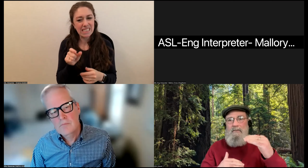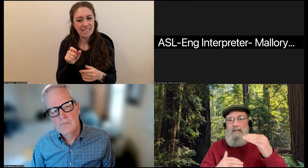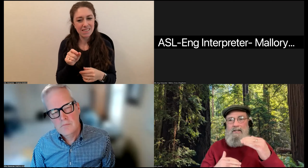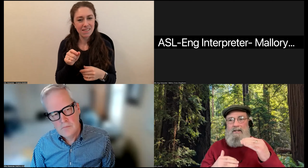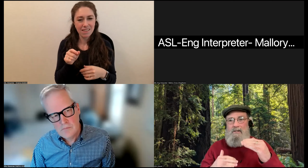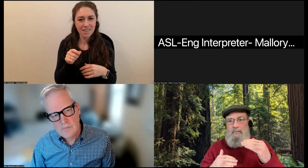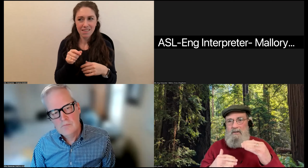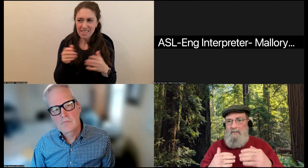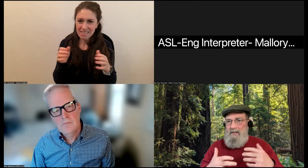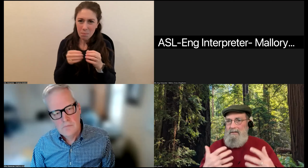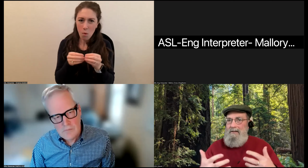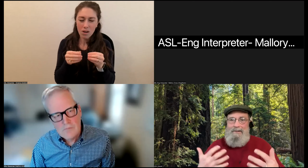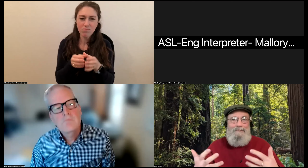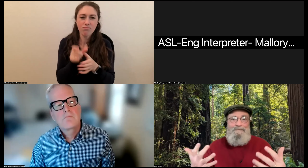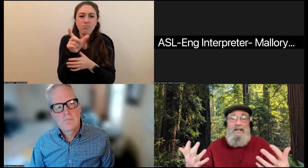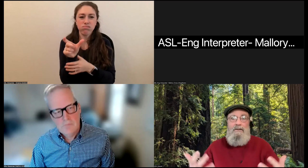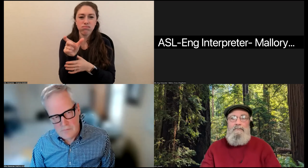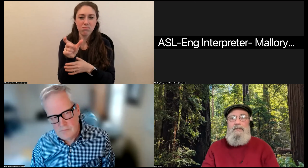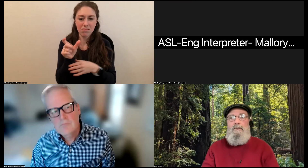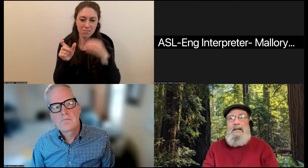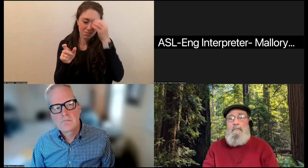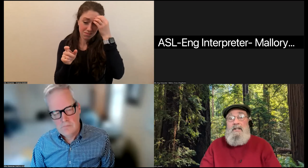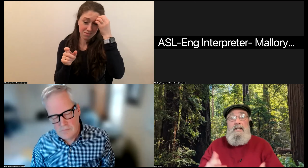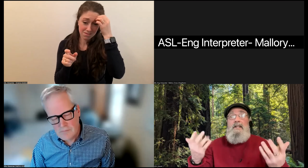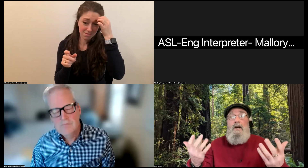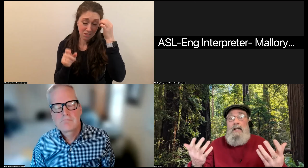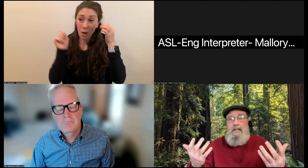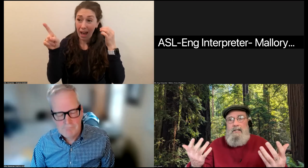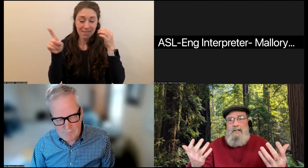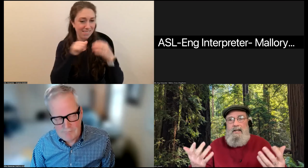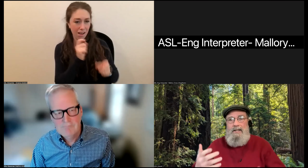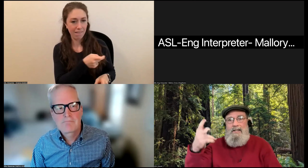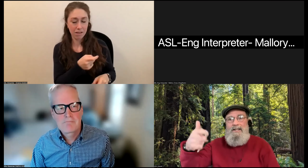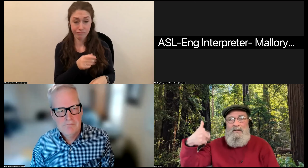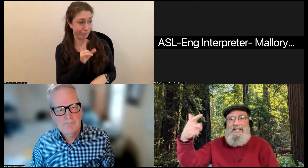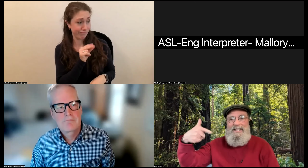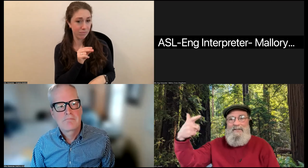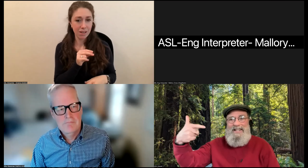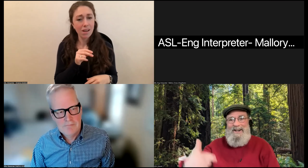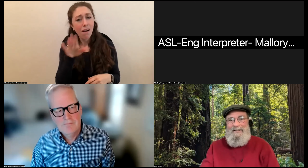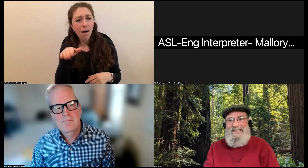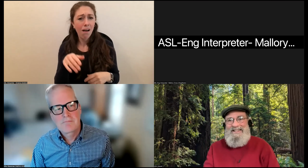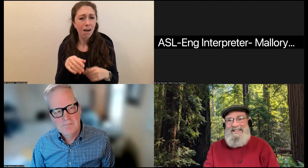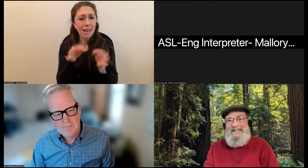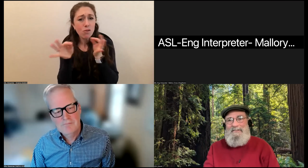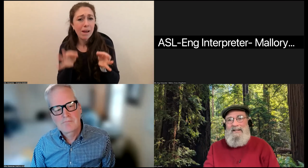metadata fields and a description field, you know, you don't get much. It's in the credits, they'll say. It's in the video.